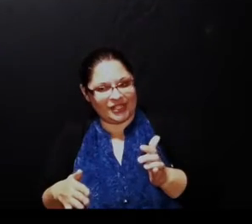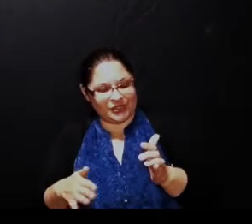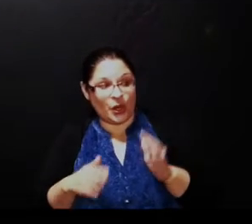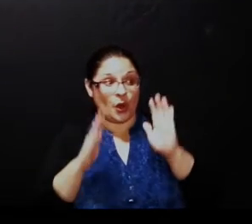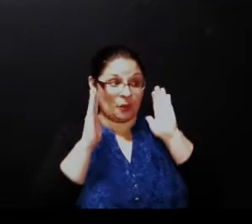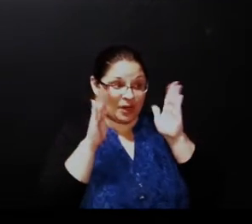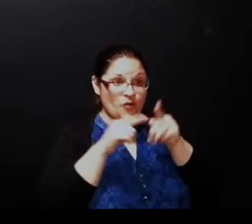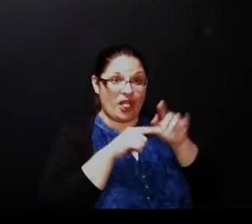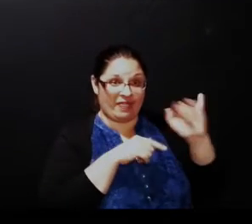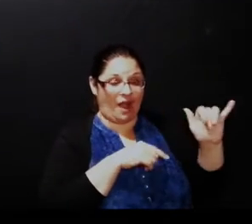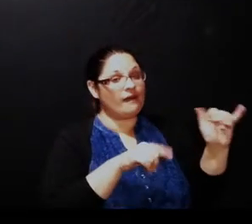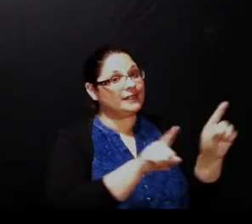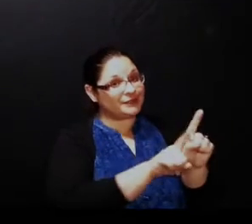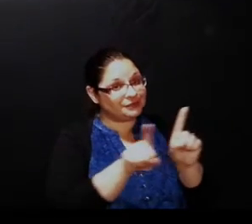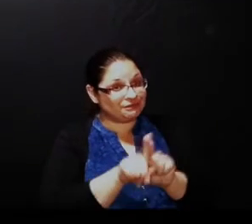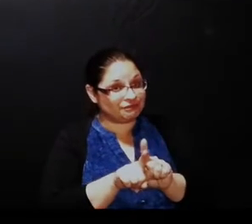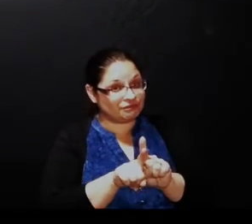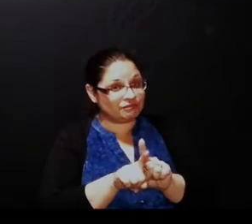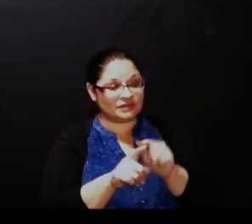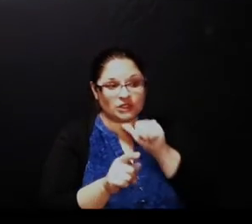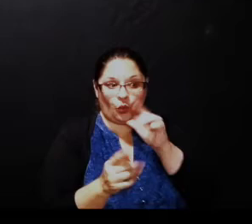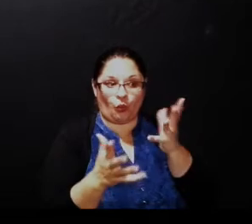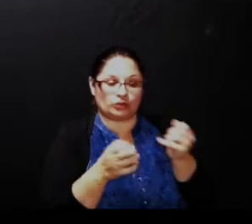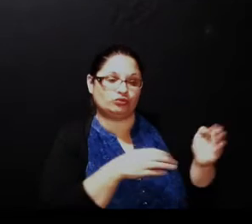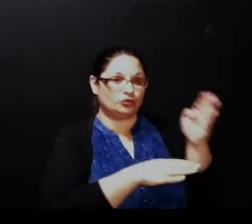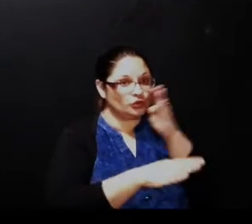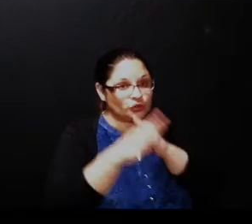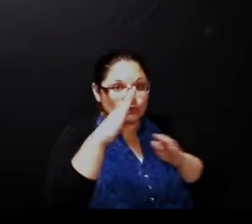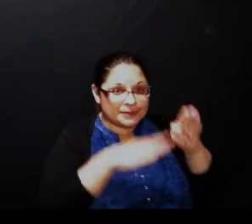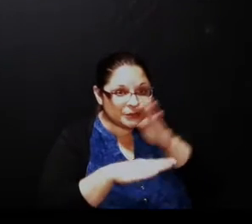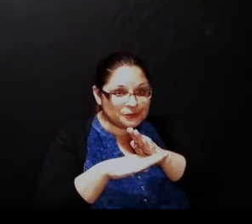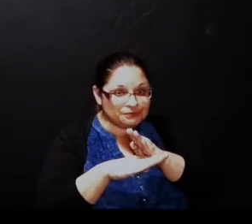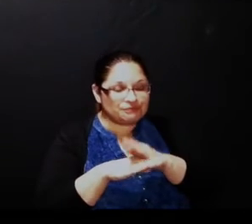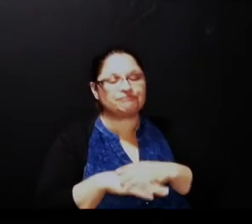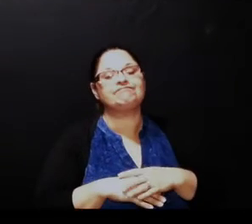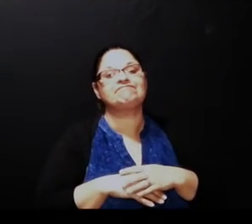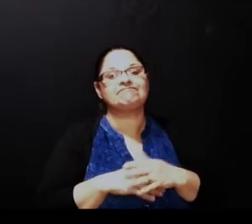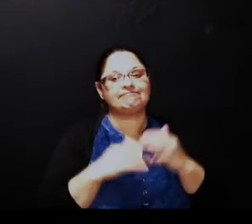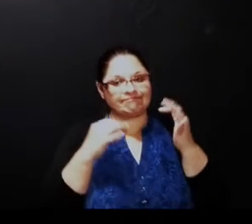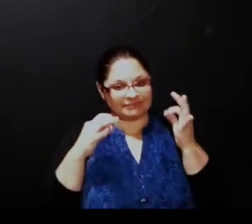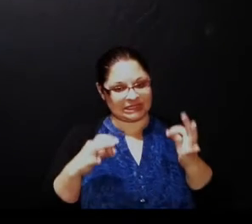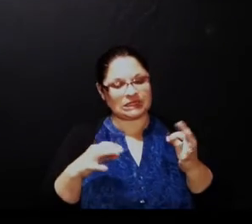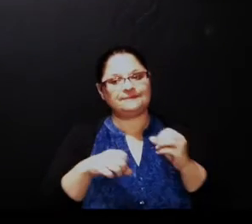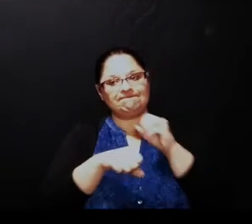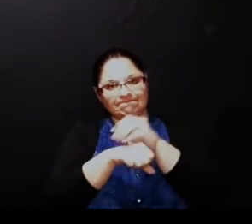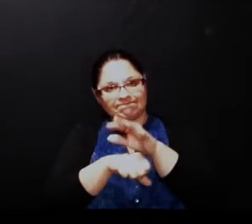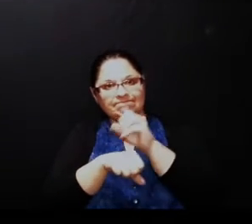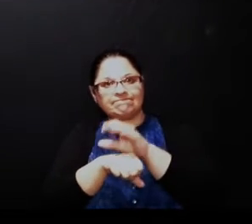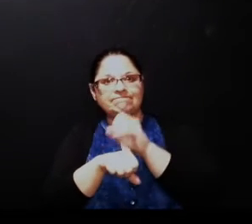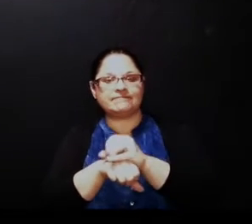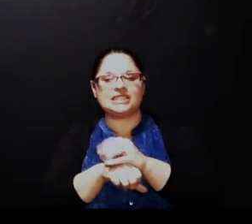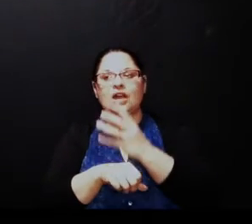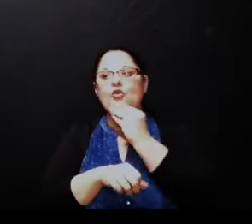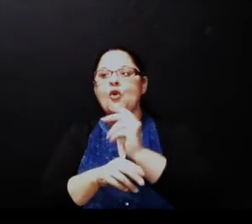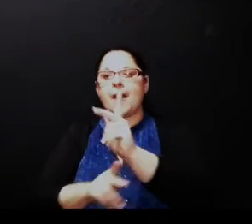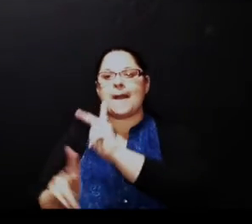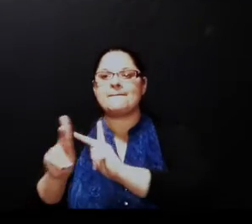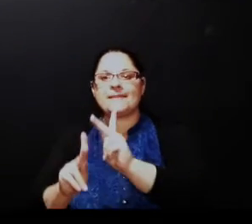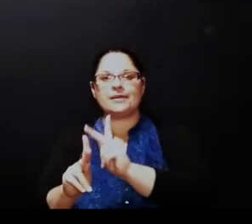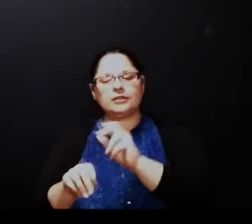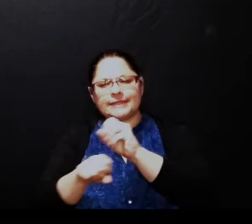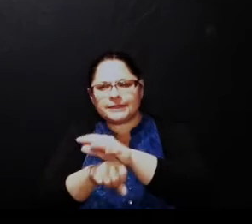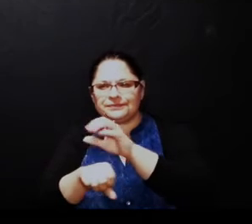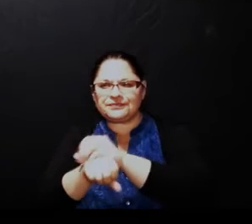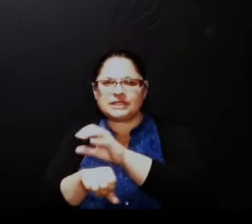to crucify, how to murder him to get him off of the face of the earth. They sneer in John